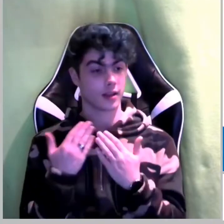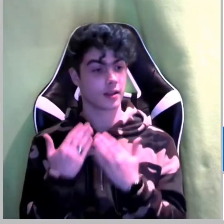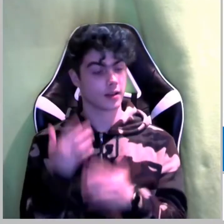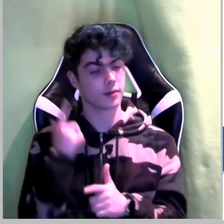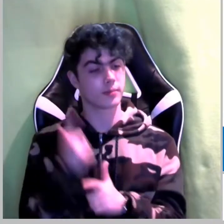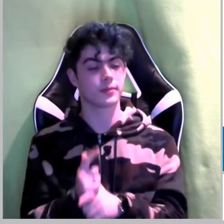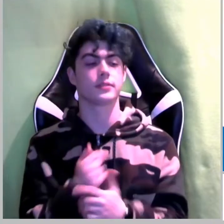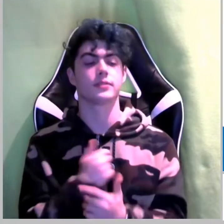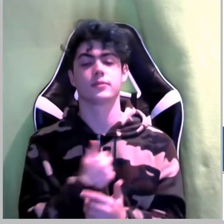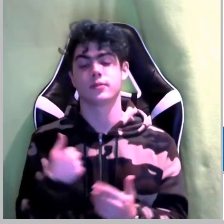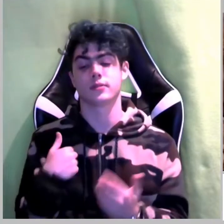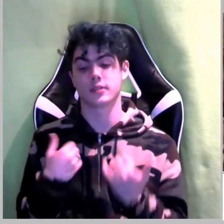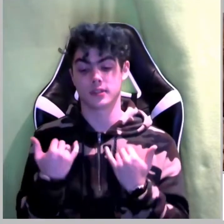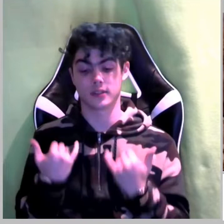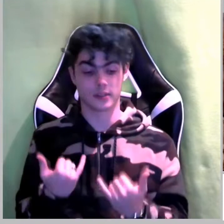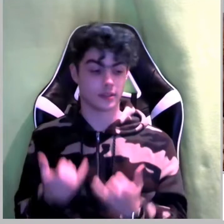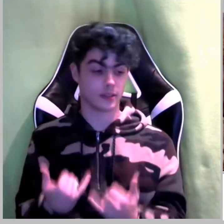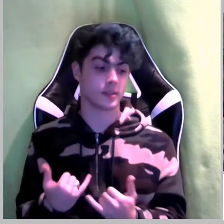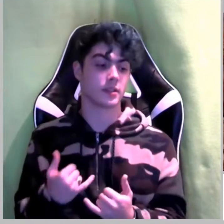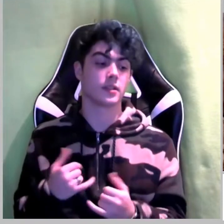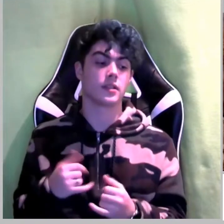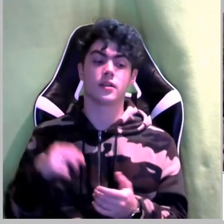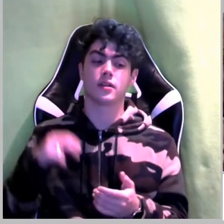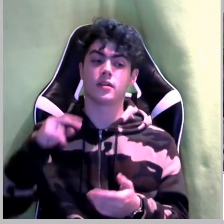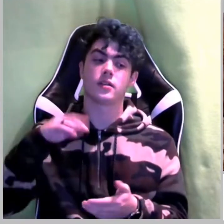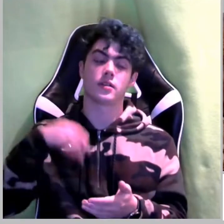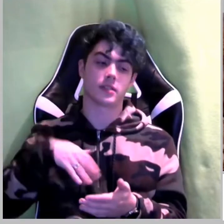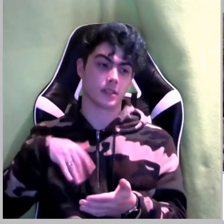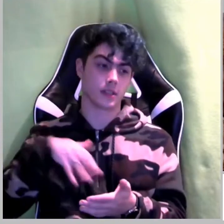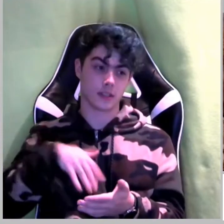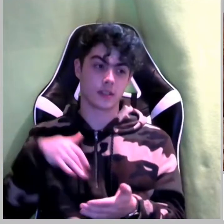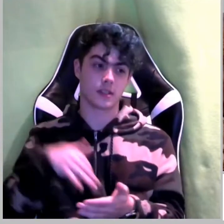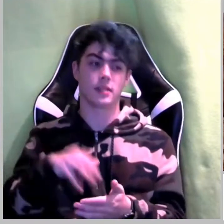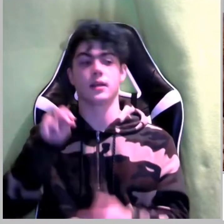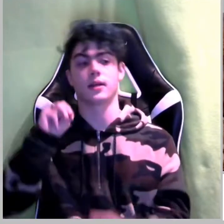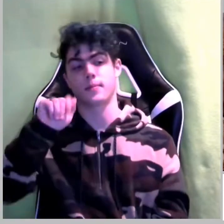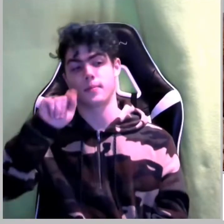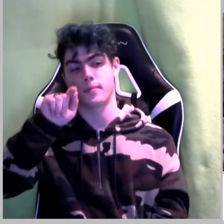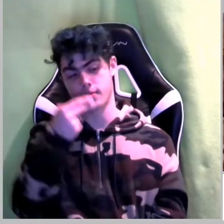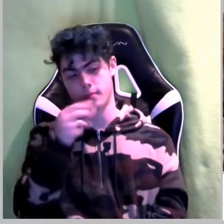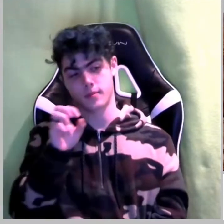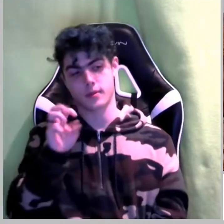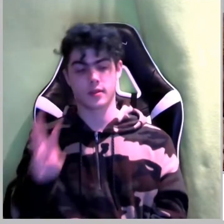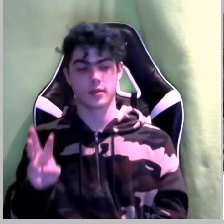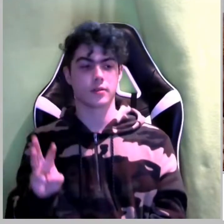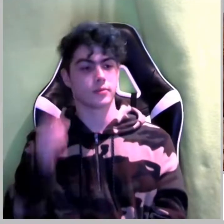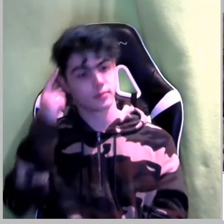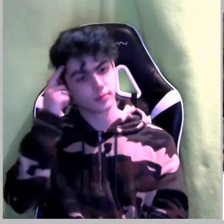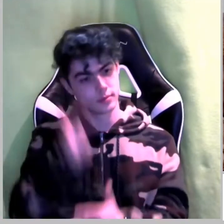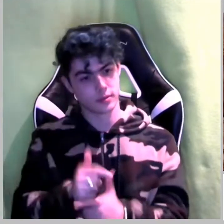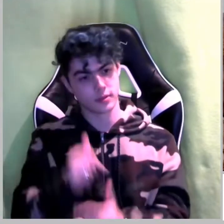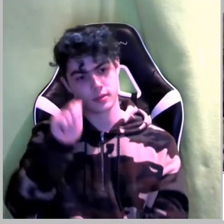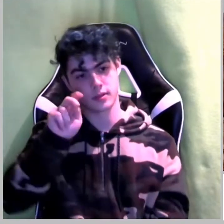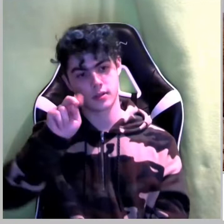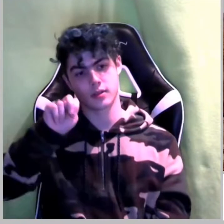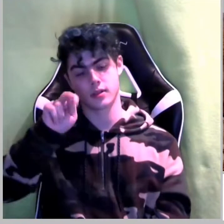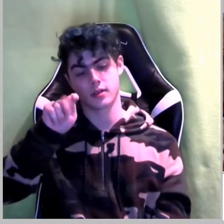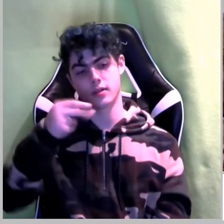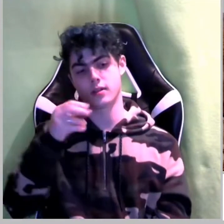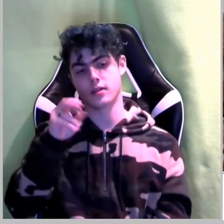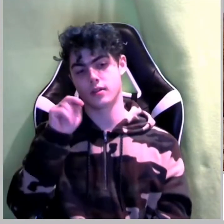Tonight we are doing Matthew, and we'll have our brother Anthony Williams do the devotional. Go ahead,